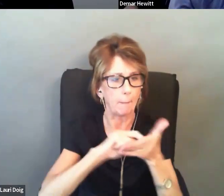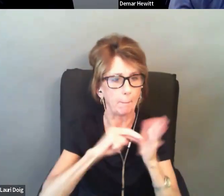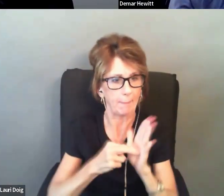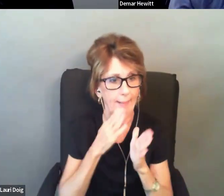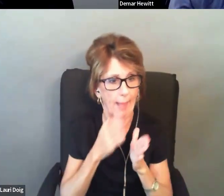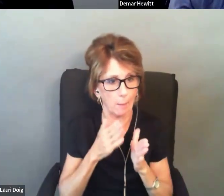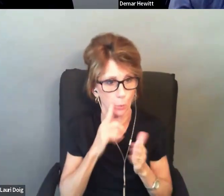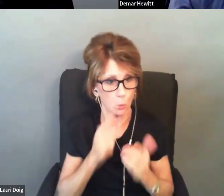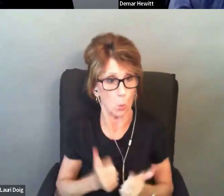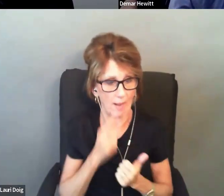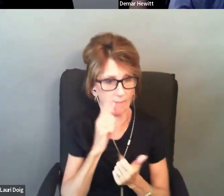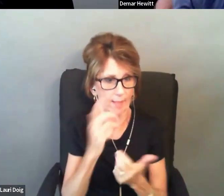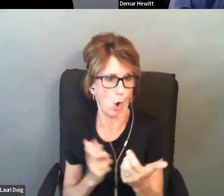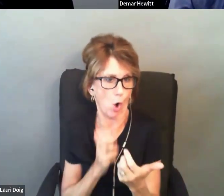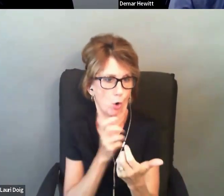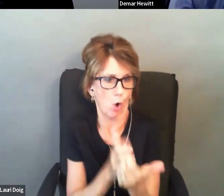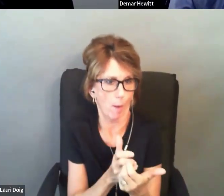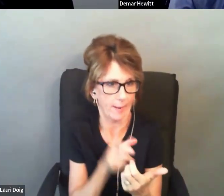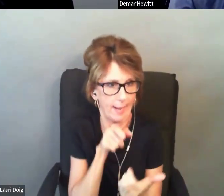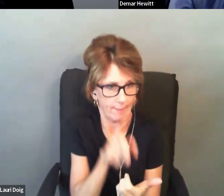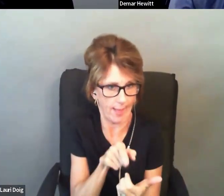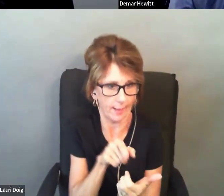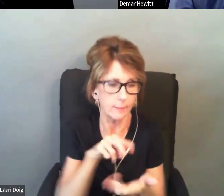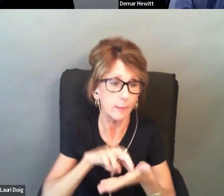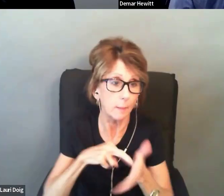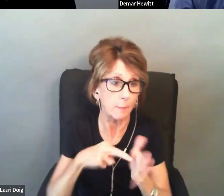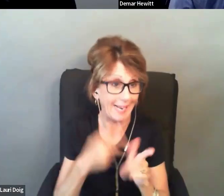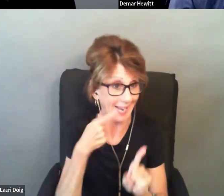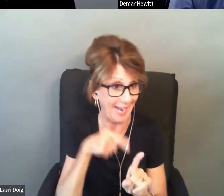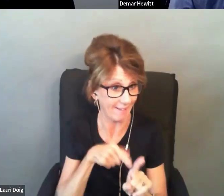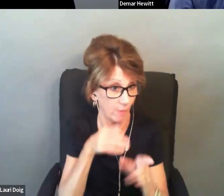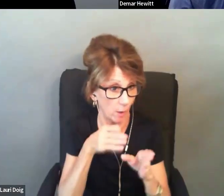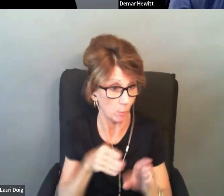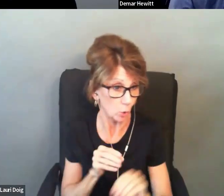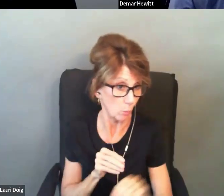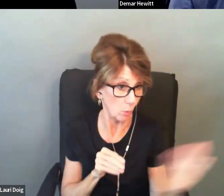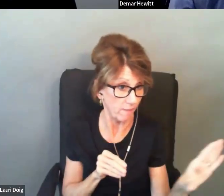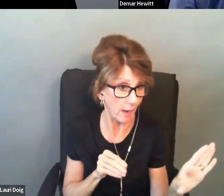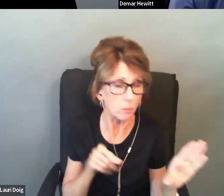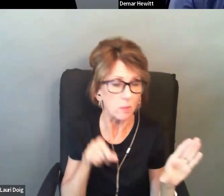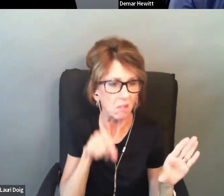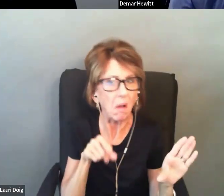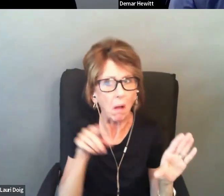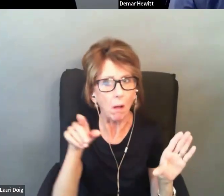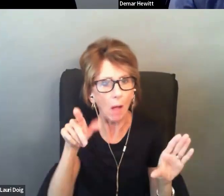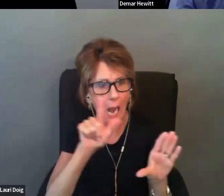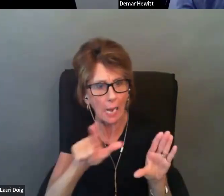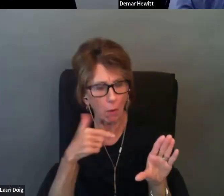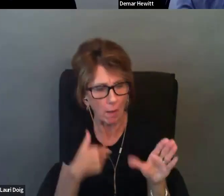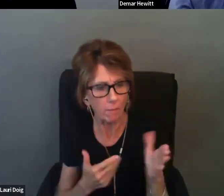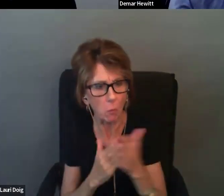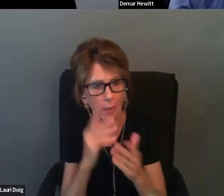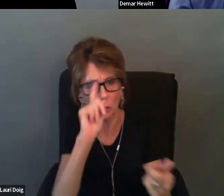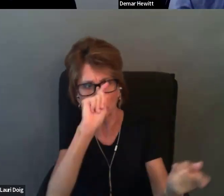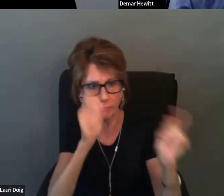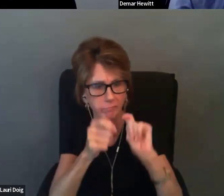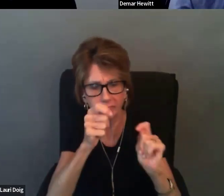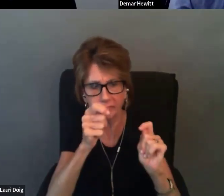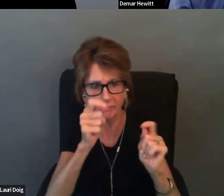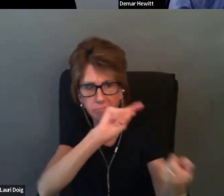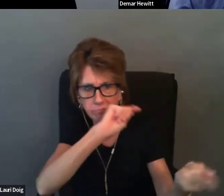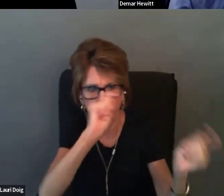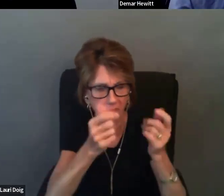tenant that is in the unit. So the accommodation that I receive does not automatically transfer to the next person